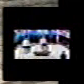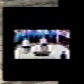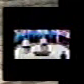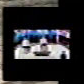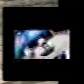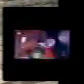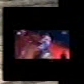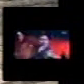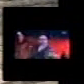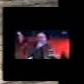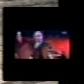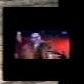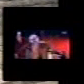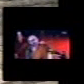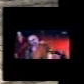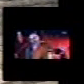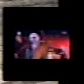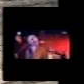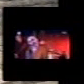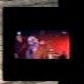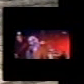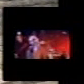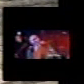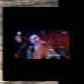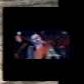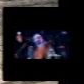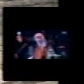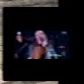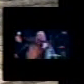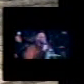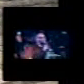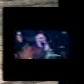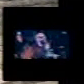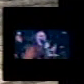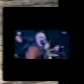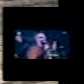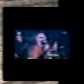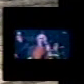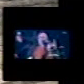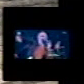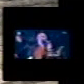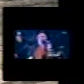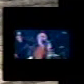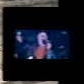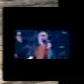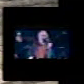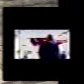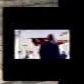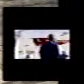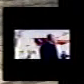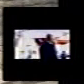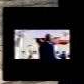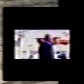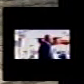name of Jesus. Arise. God, our Father, we pray that we ask